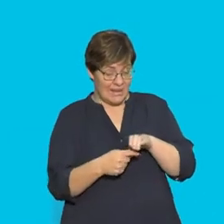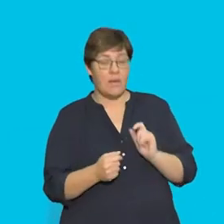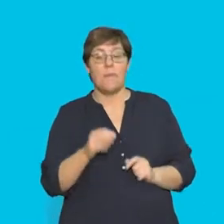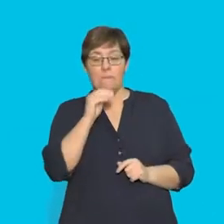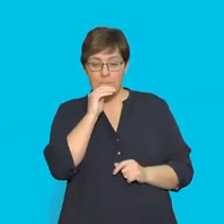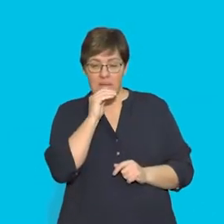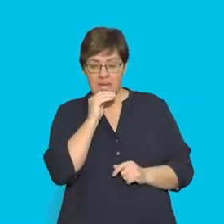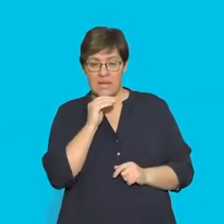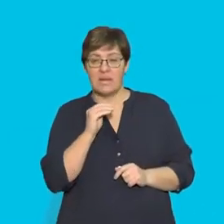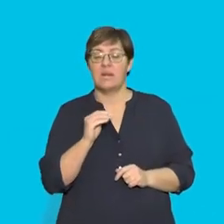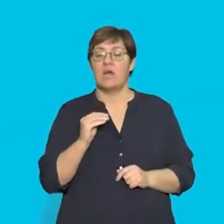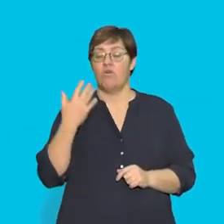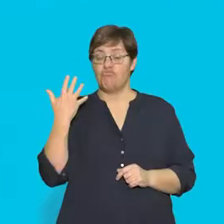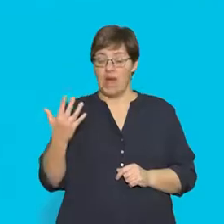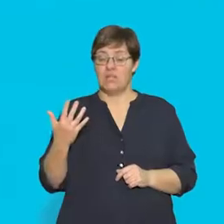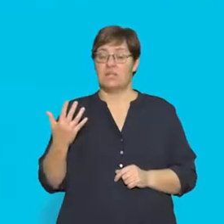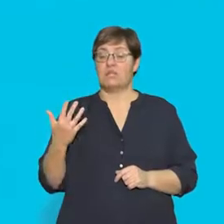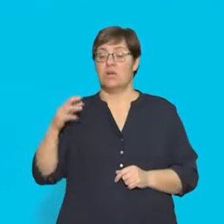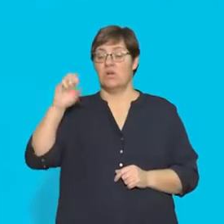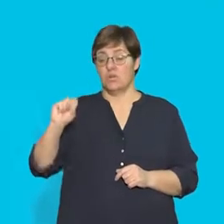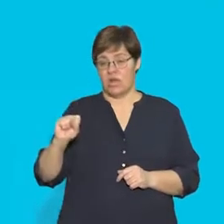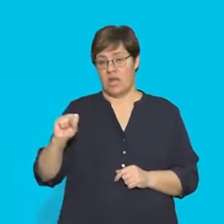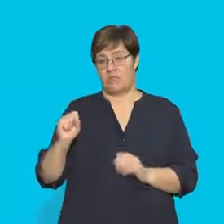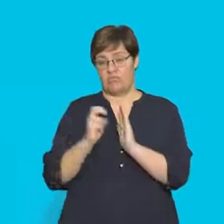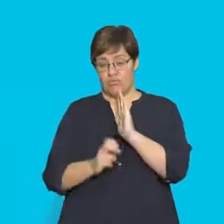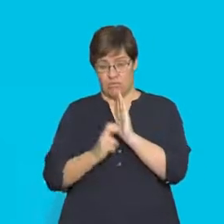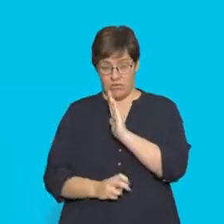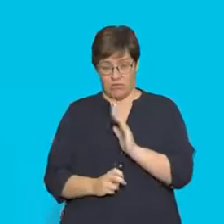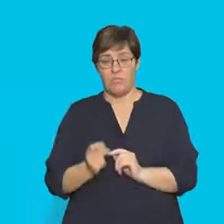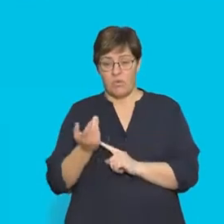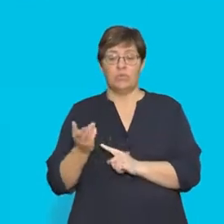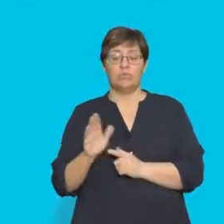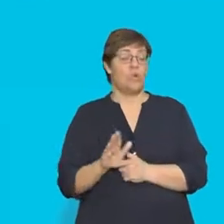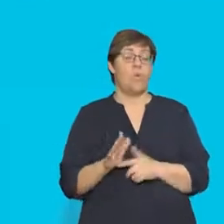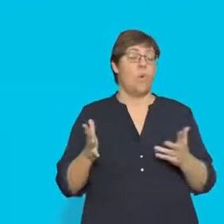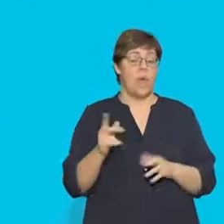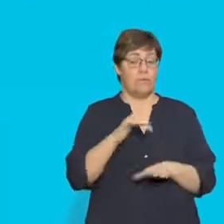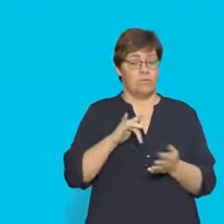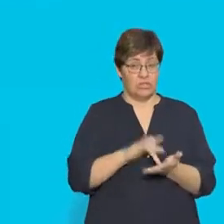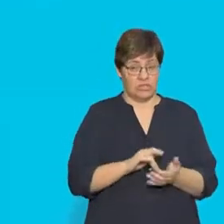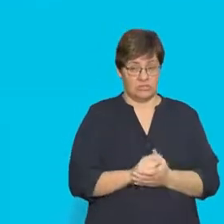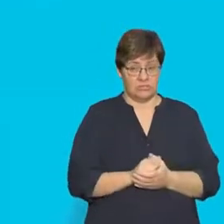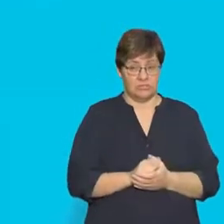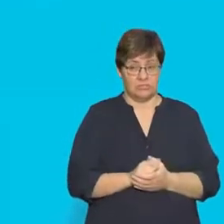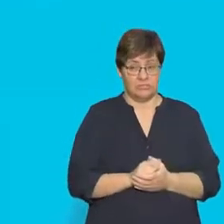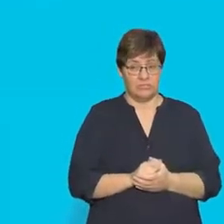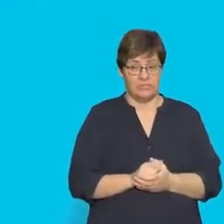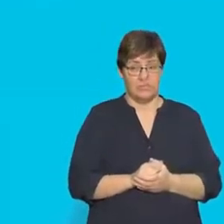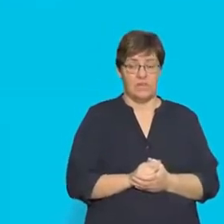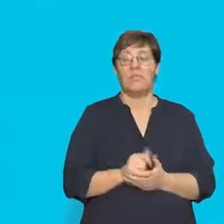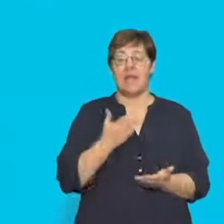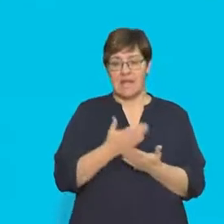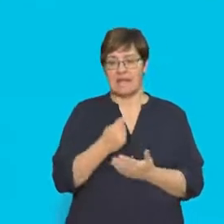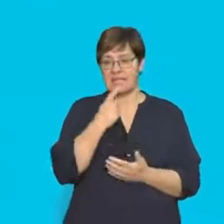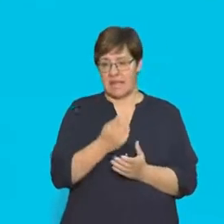the right-hand solenoid rule to be able to show the North Pole at that position. And from that, I'll be able to tell